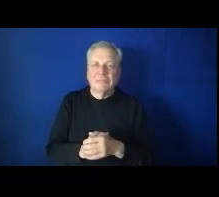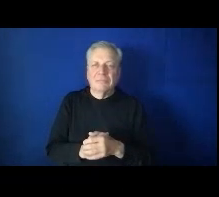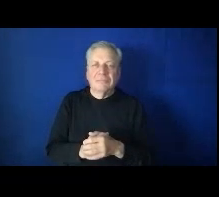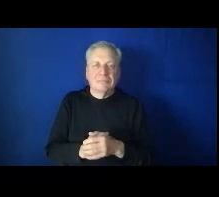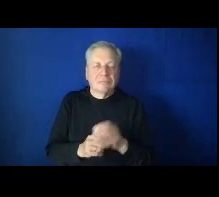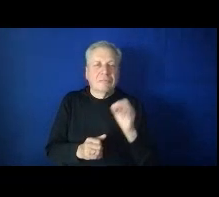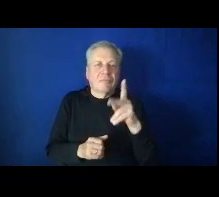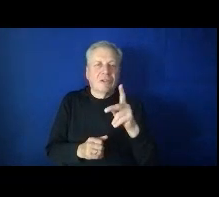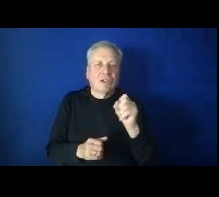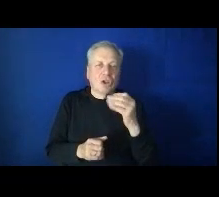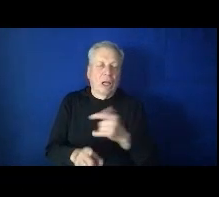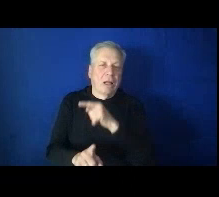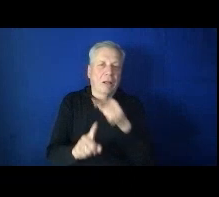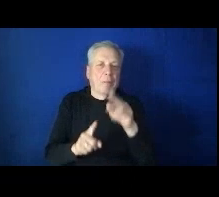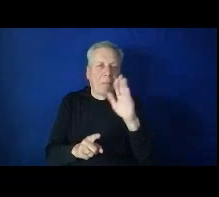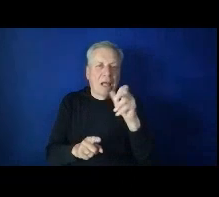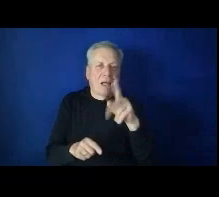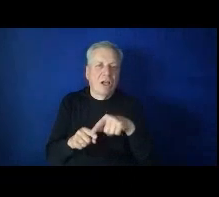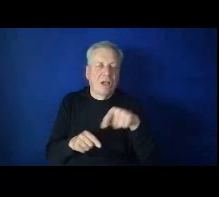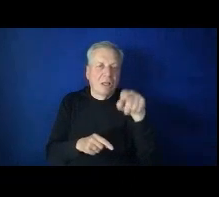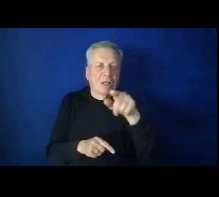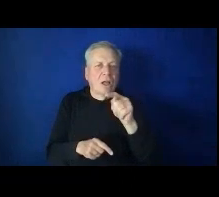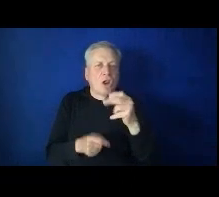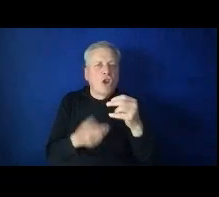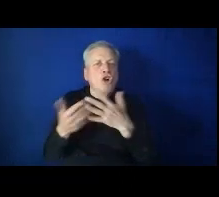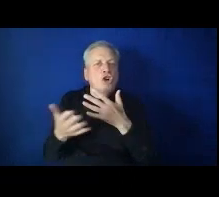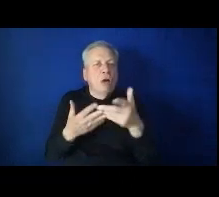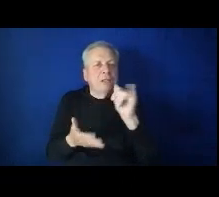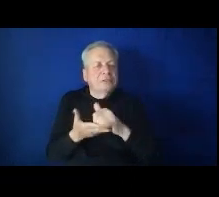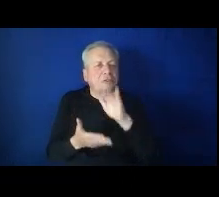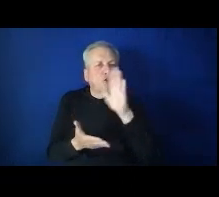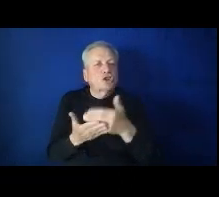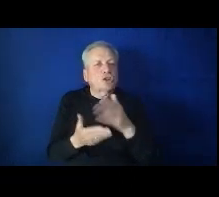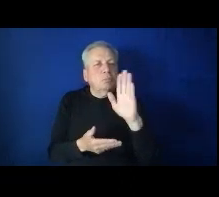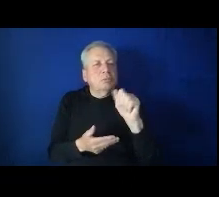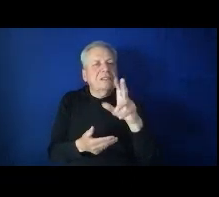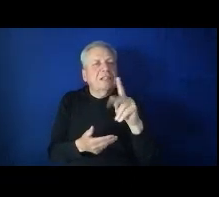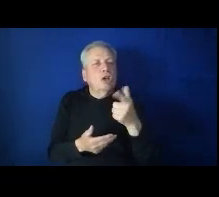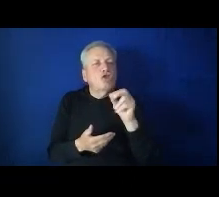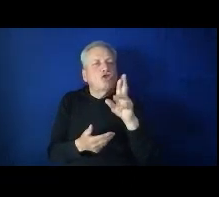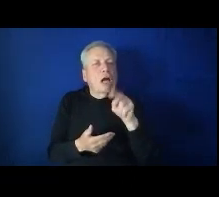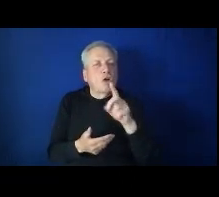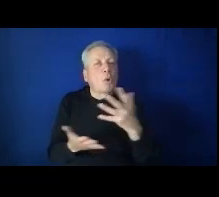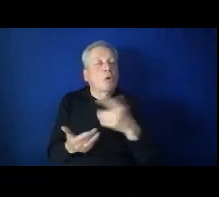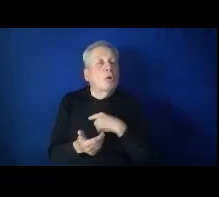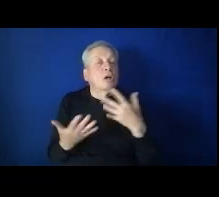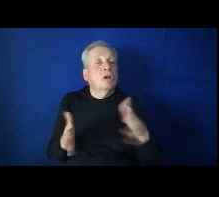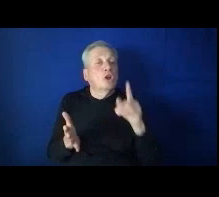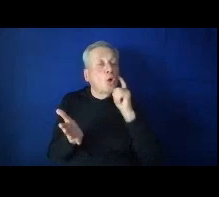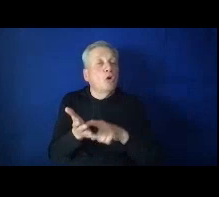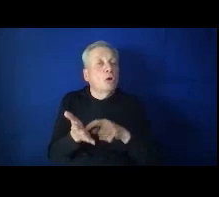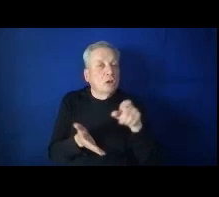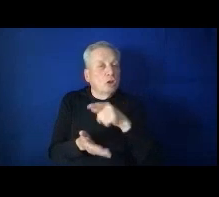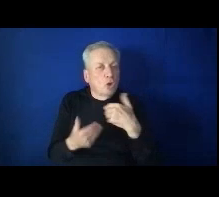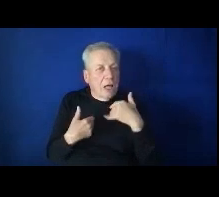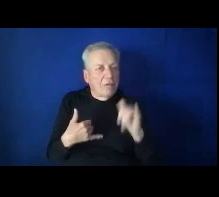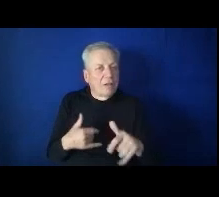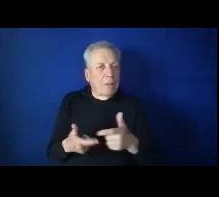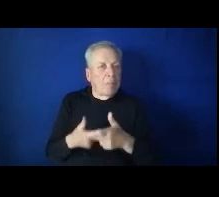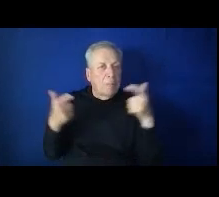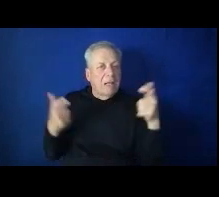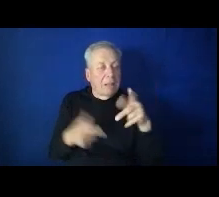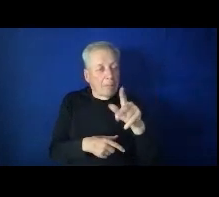Okay, so back to Northern Yellowstone Lake. So the gray is just all the background, and what we noticed is that you had this big patch, and if you